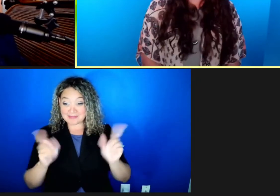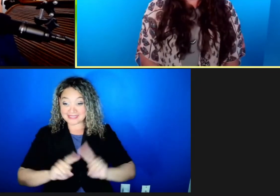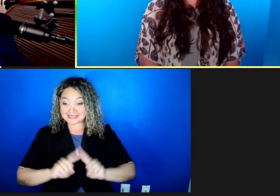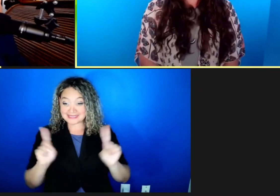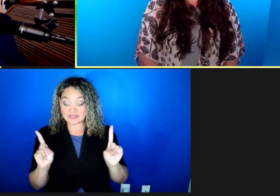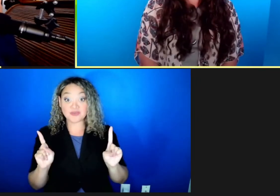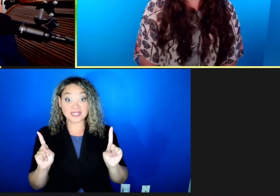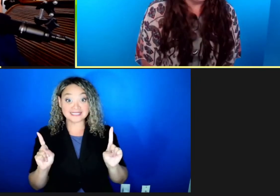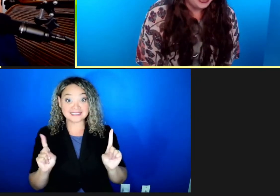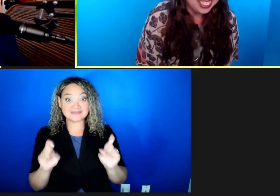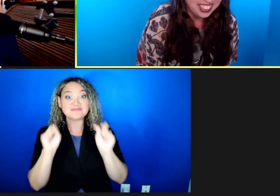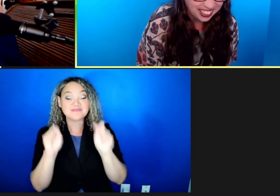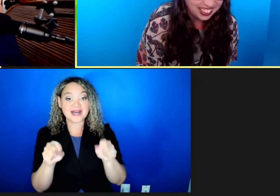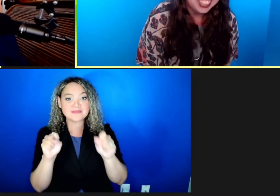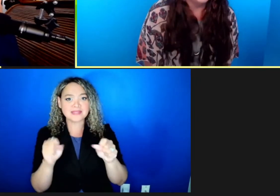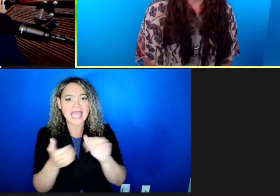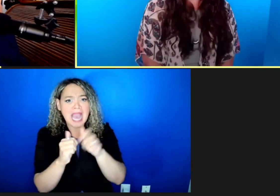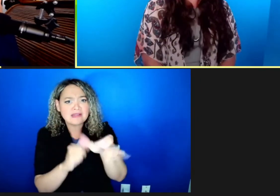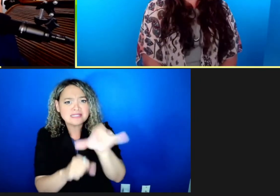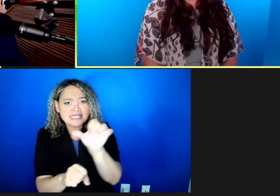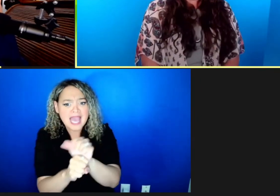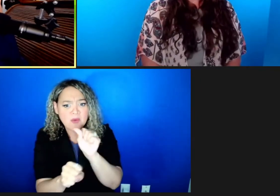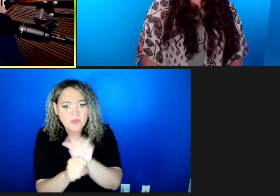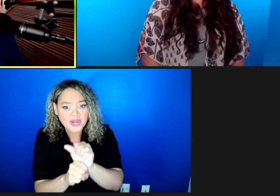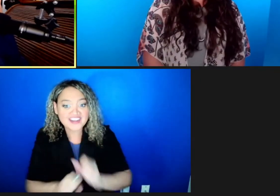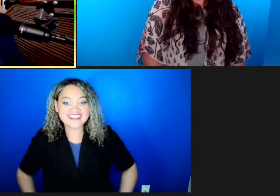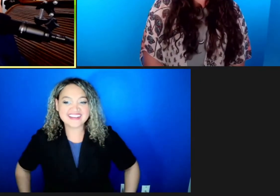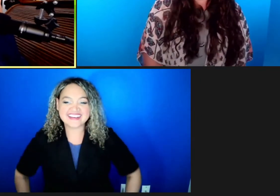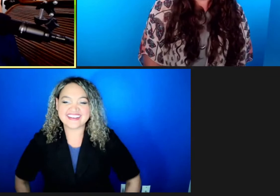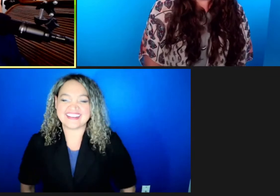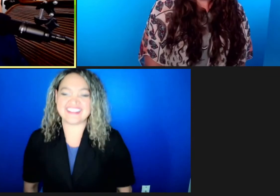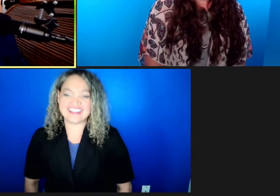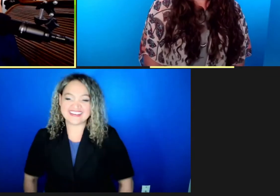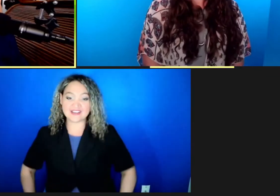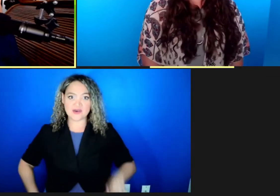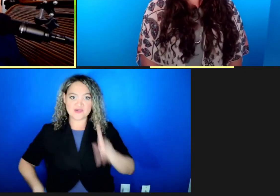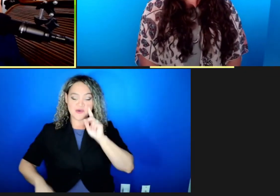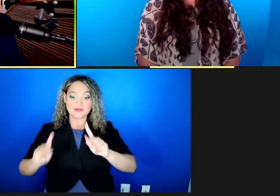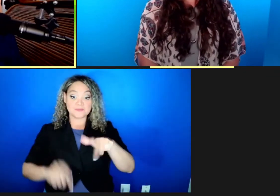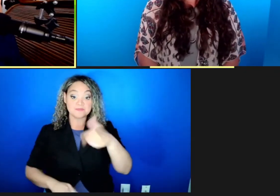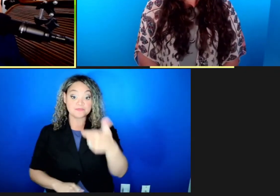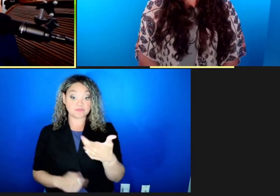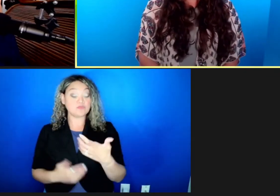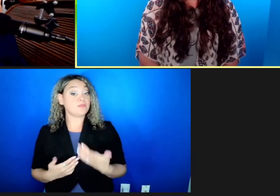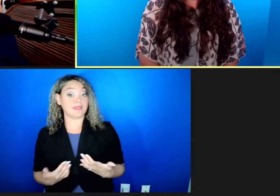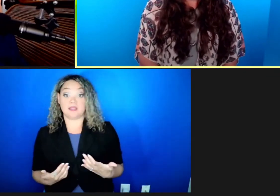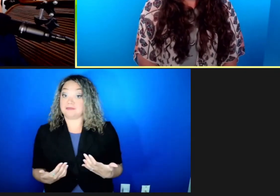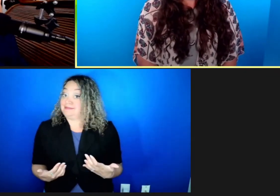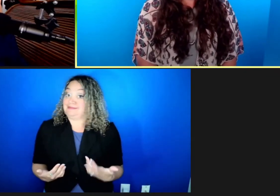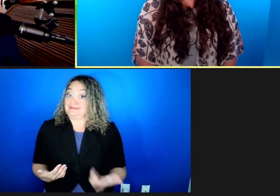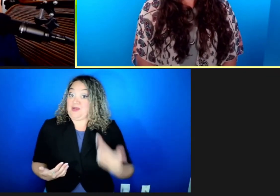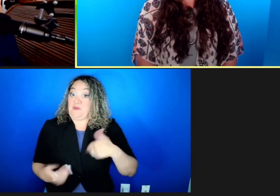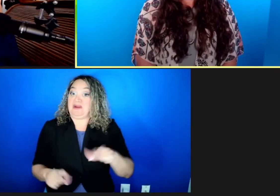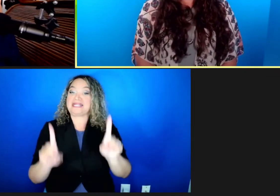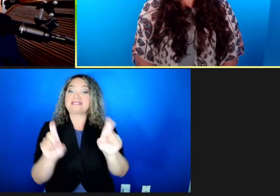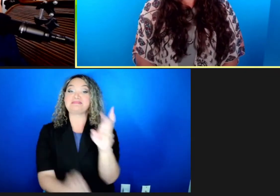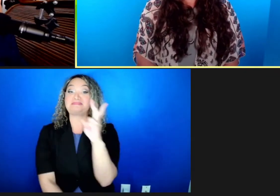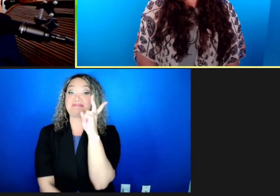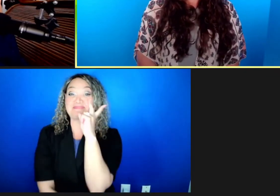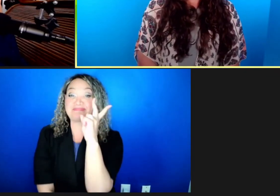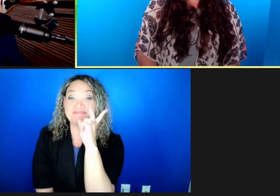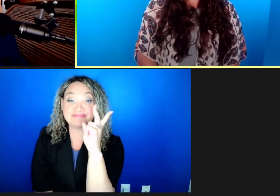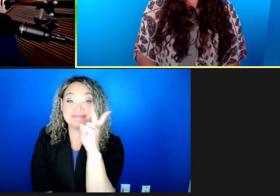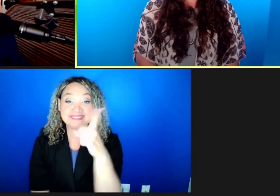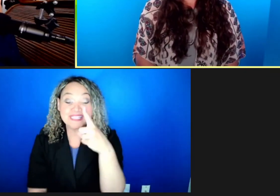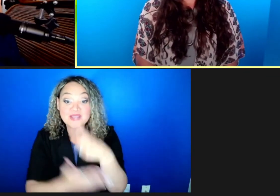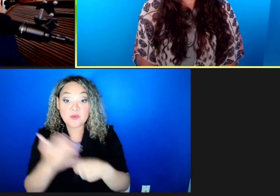How does this work? Can you explain how this is going to work for the viewers? Well, we're going to do a little test here. So we're going to see what